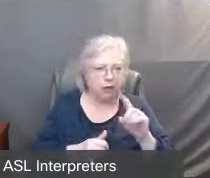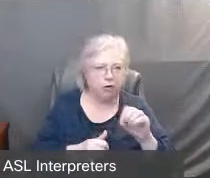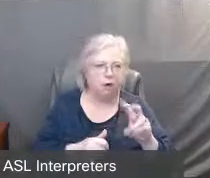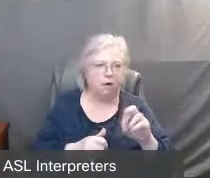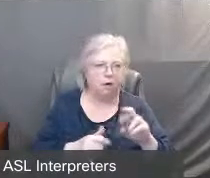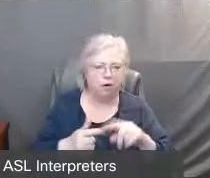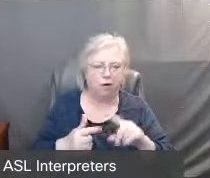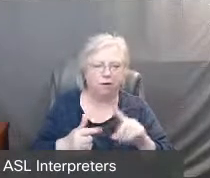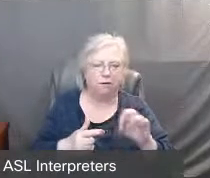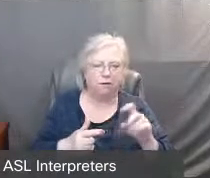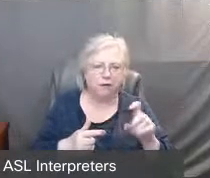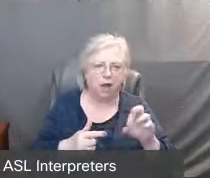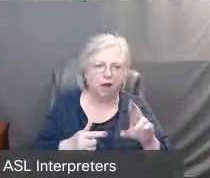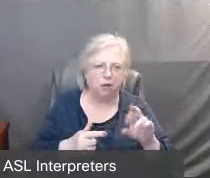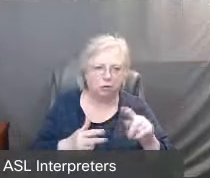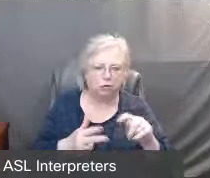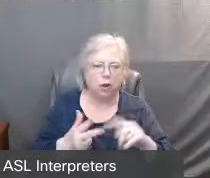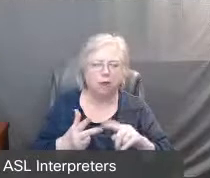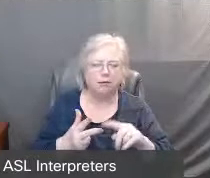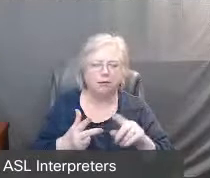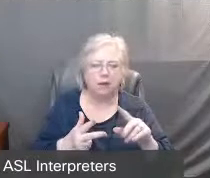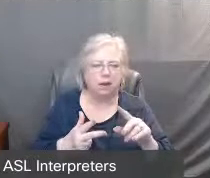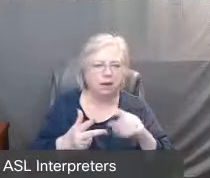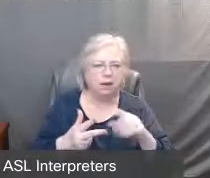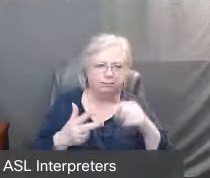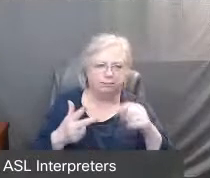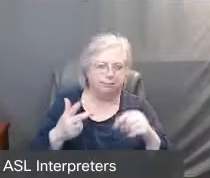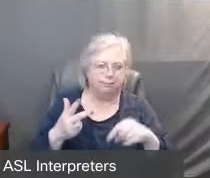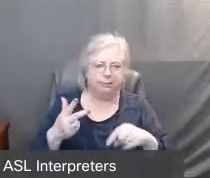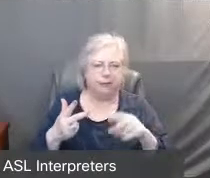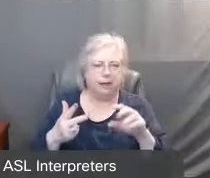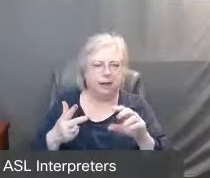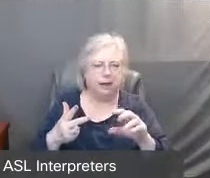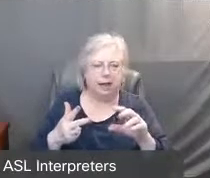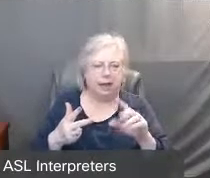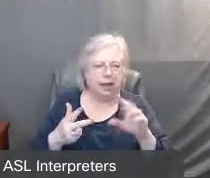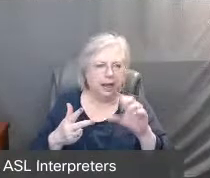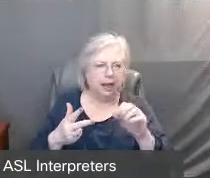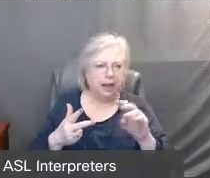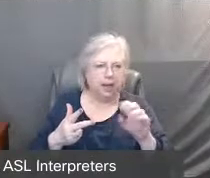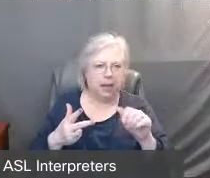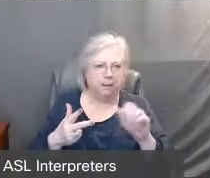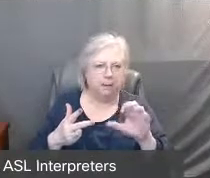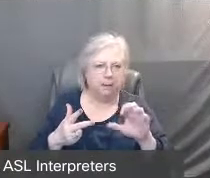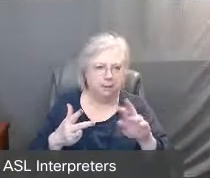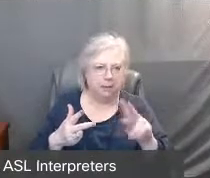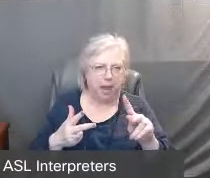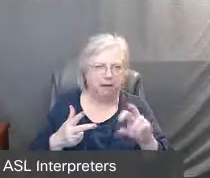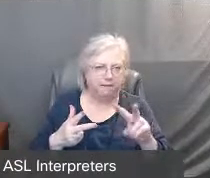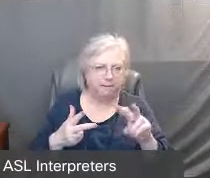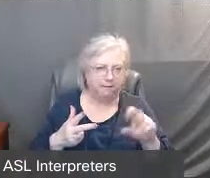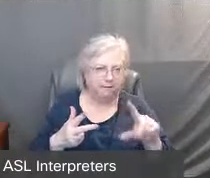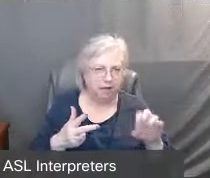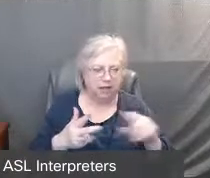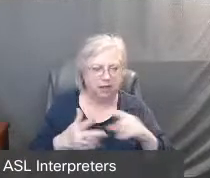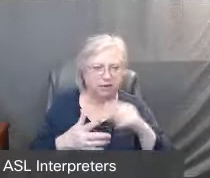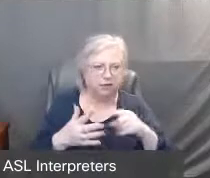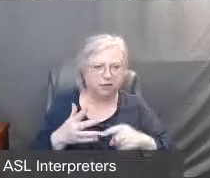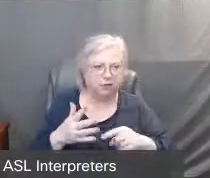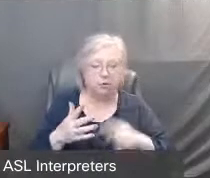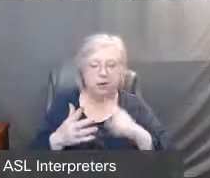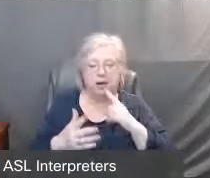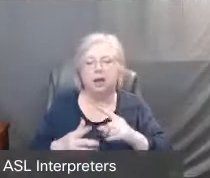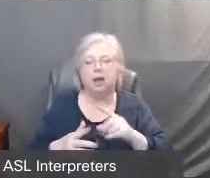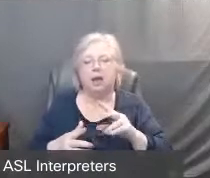of Foxcroft, Kingwood, Summakamak Village, and the list goes on and on. Foxcroft has many residents